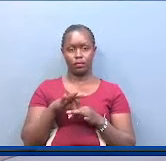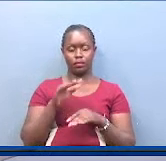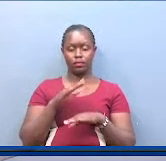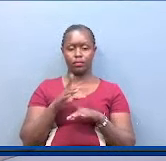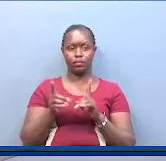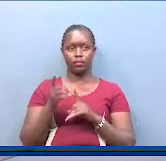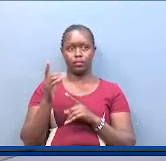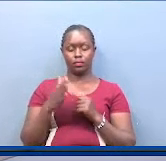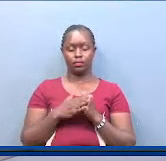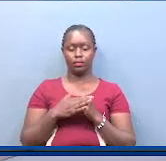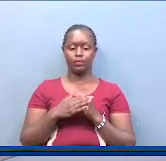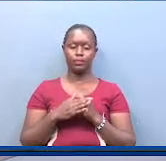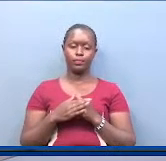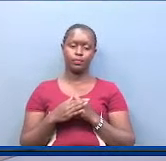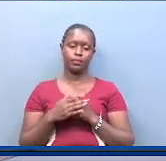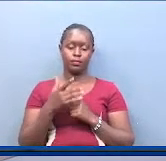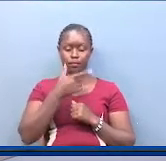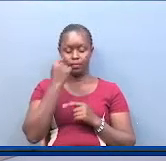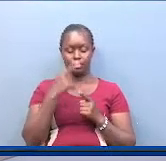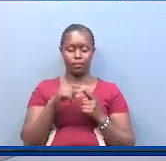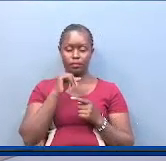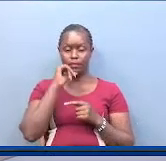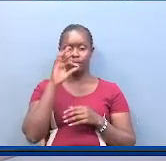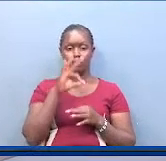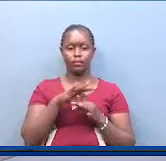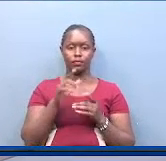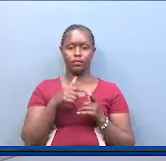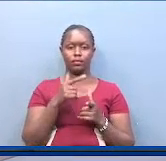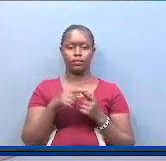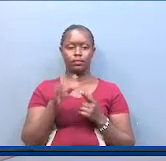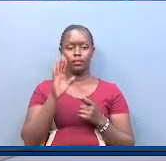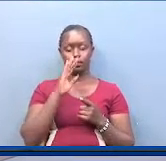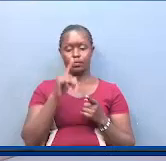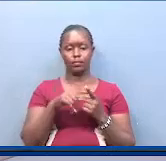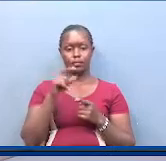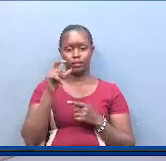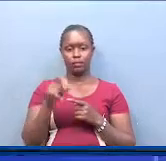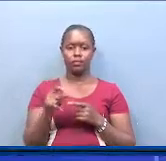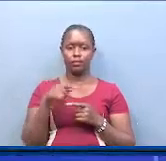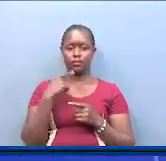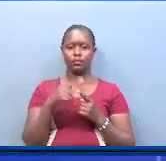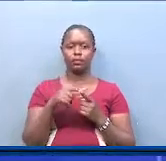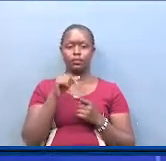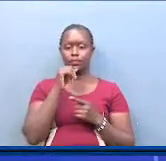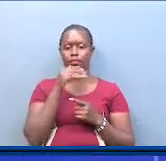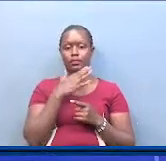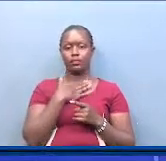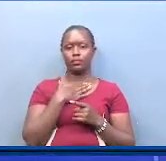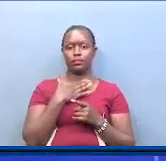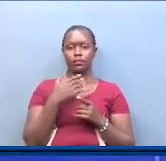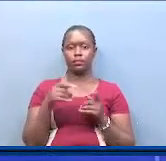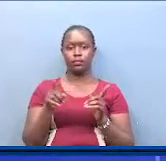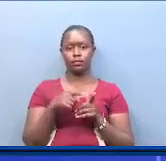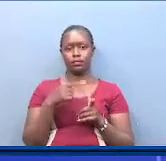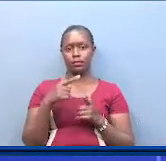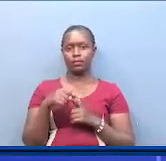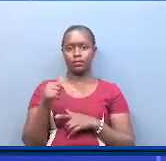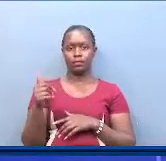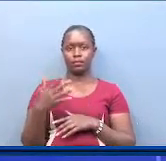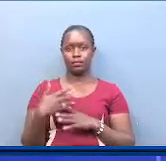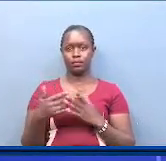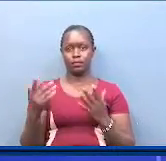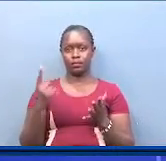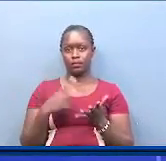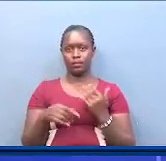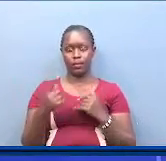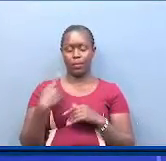the 9th of August. Because if you do not vote, you give power to the person who you do not want. Right. Now, the other thing